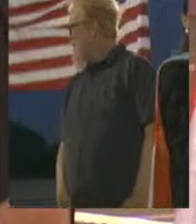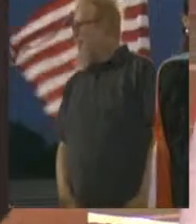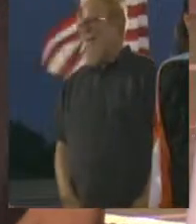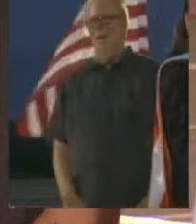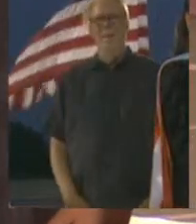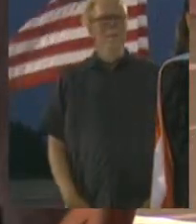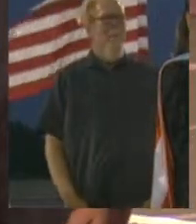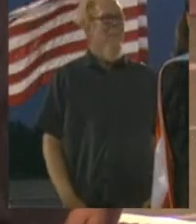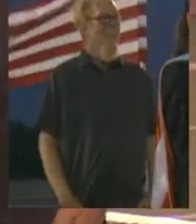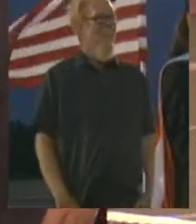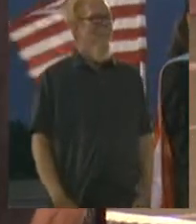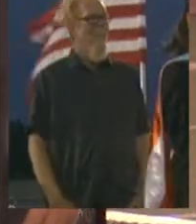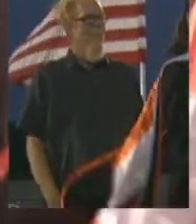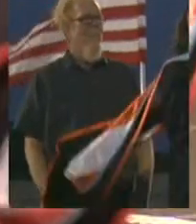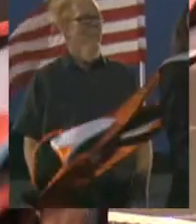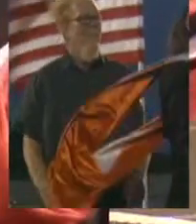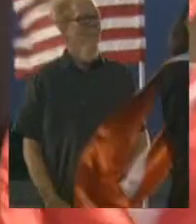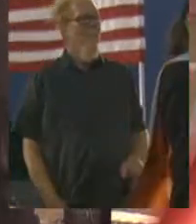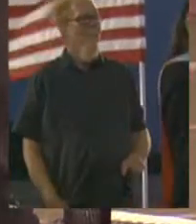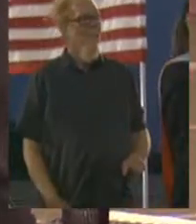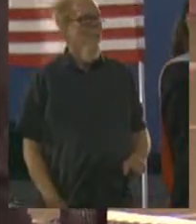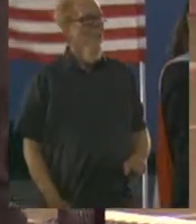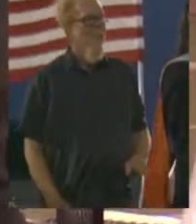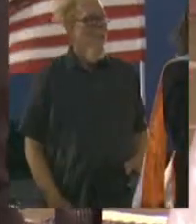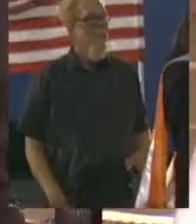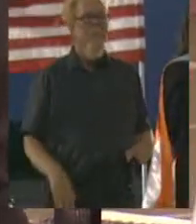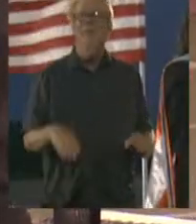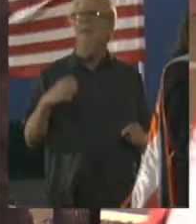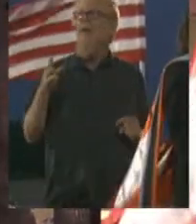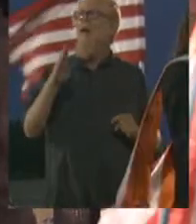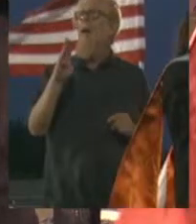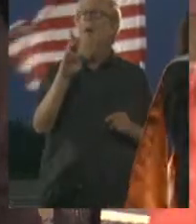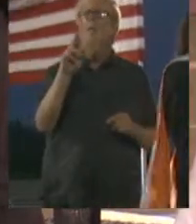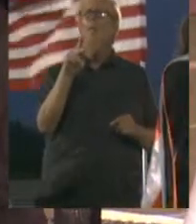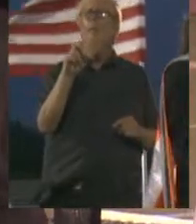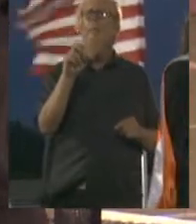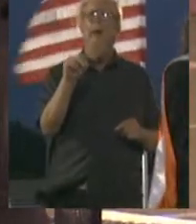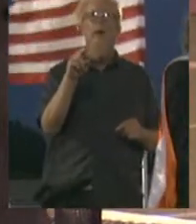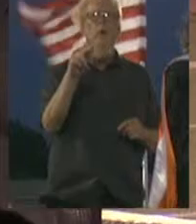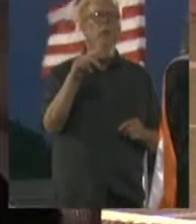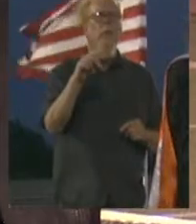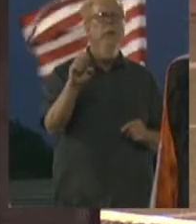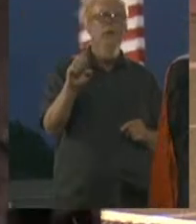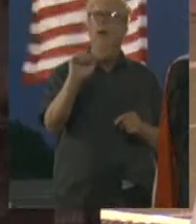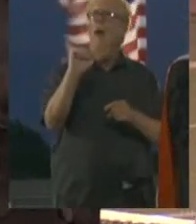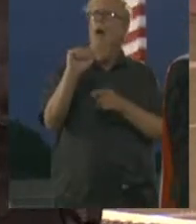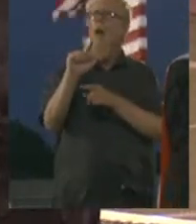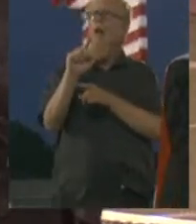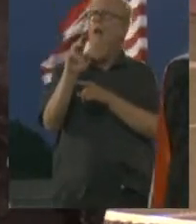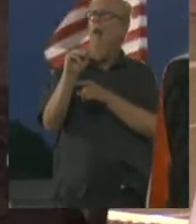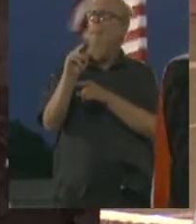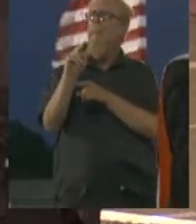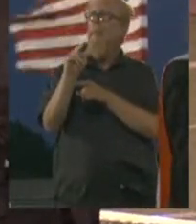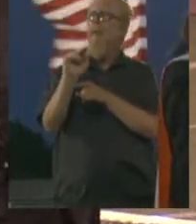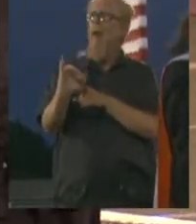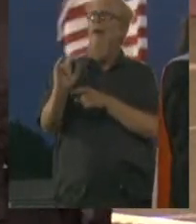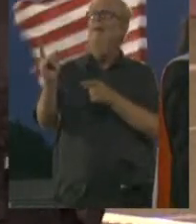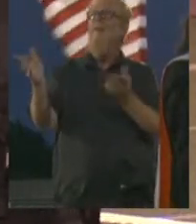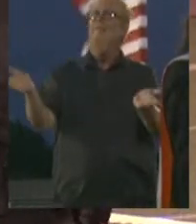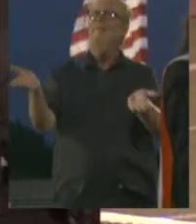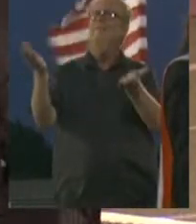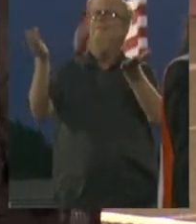And at this time, if there are any Brackenridge alumni in the audience, I invite you to stand with me as we vest